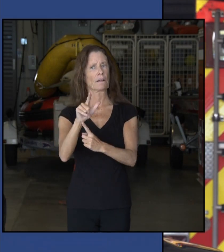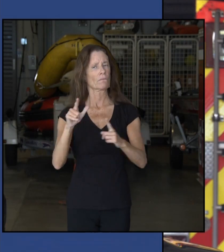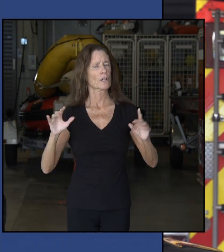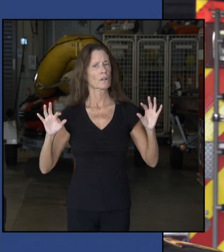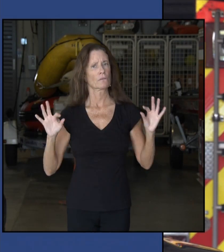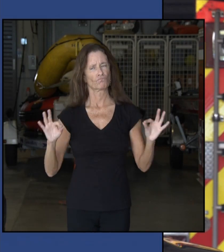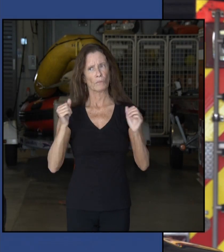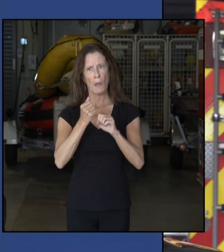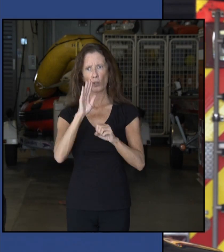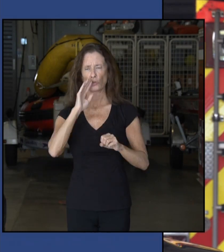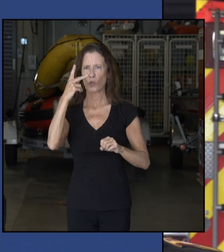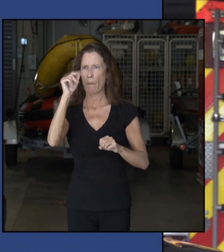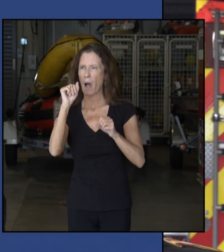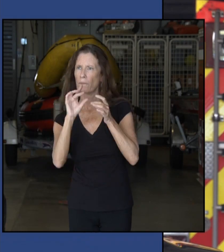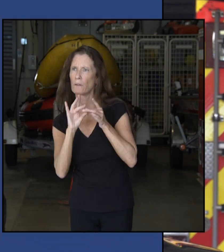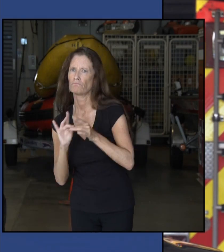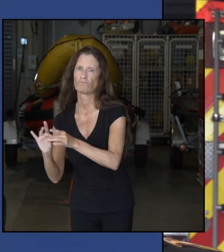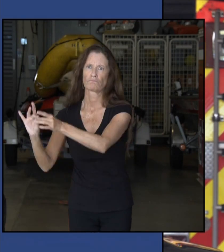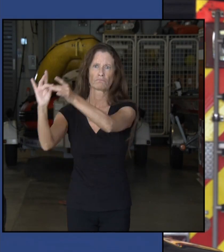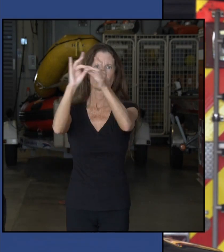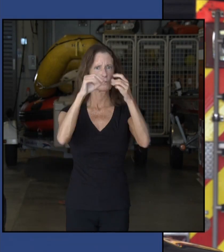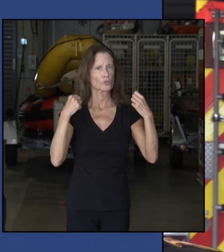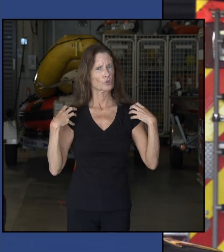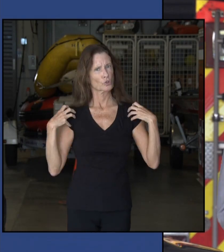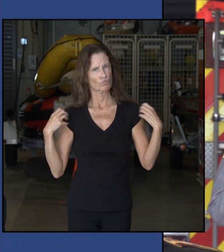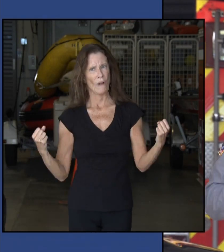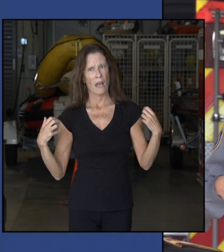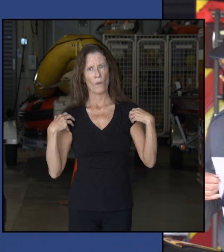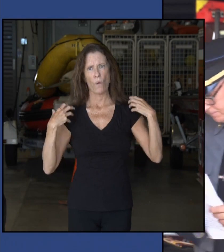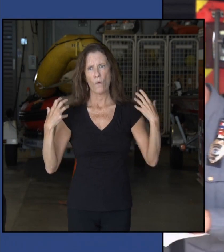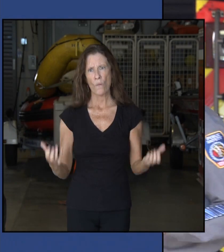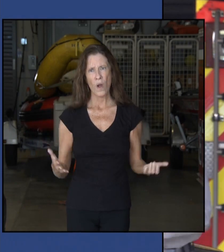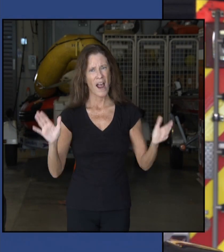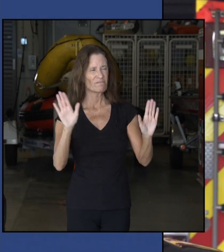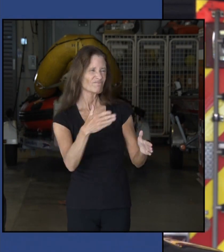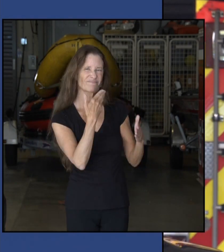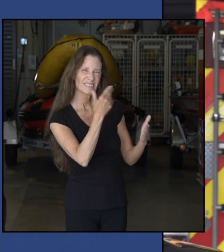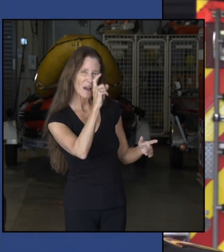cooperation and sacrifice. Governor, thank you.